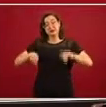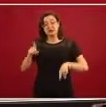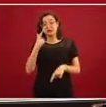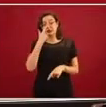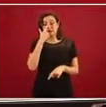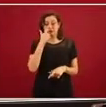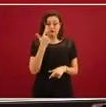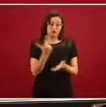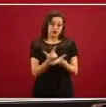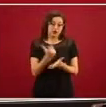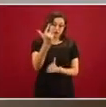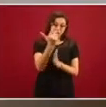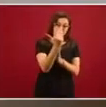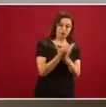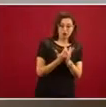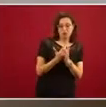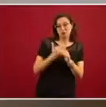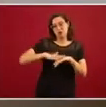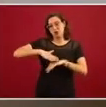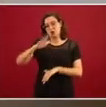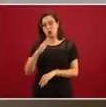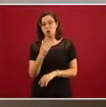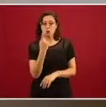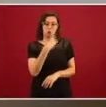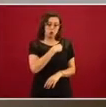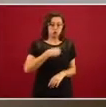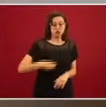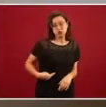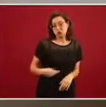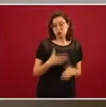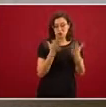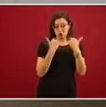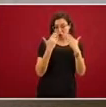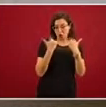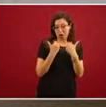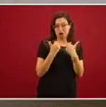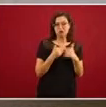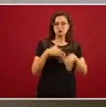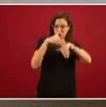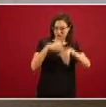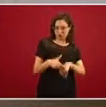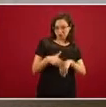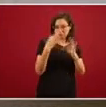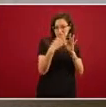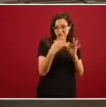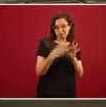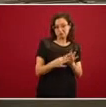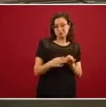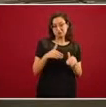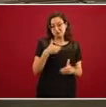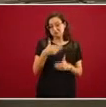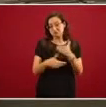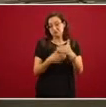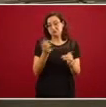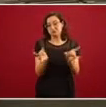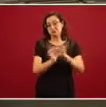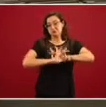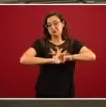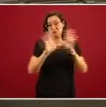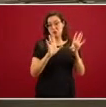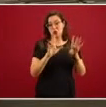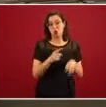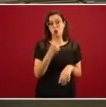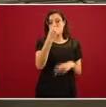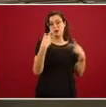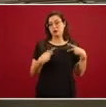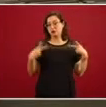have dictated since many weeks ago. So there could be a municipality that has low risk currently because they